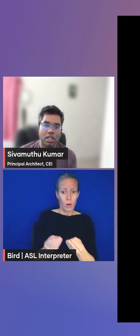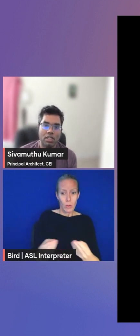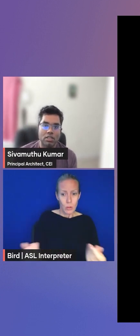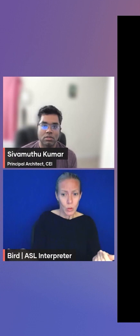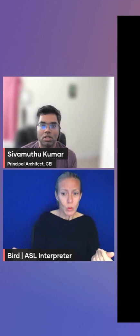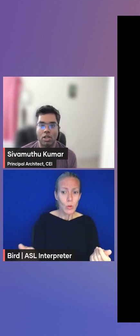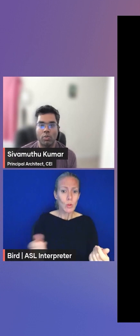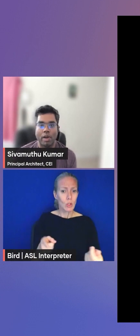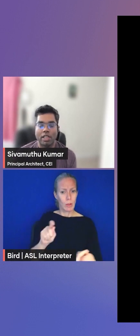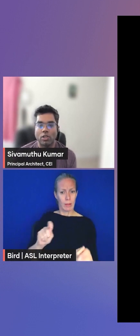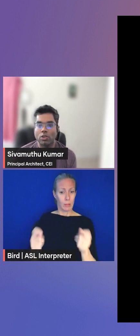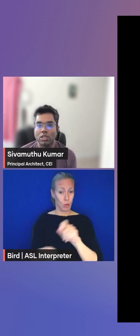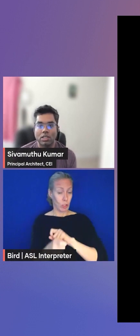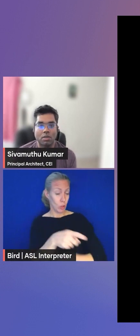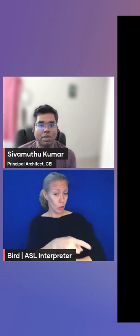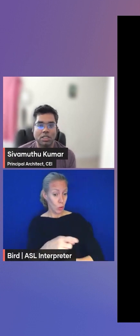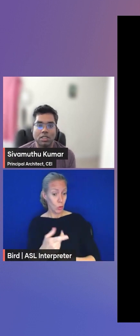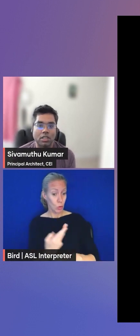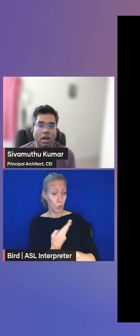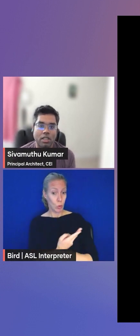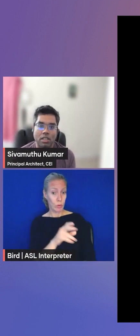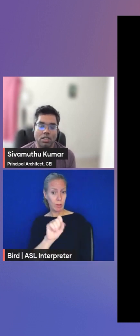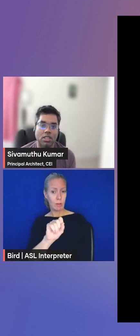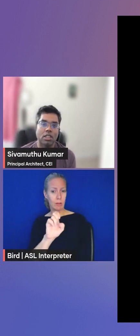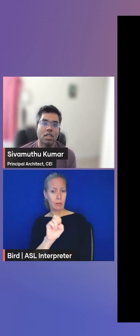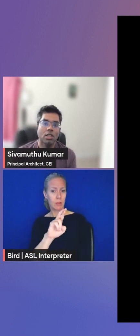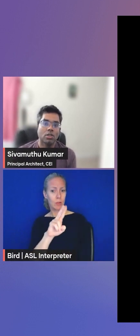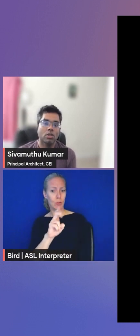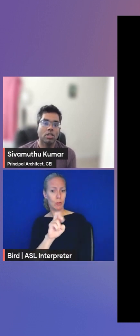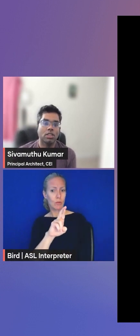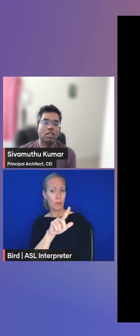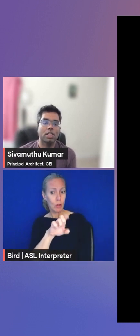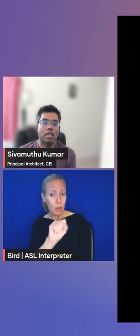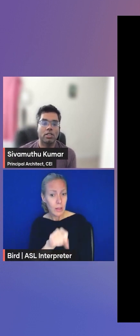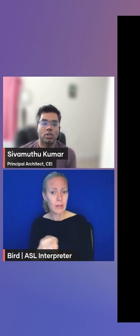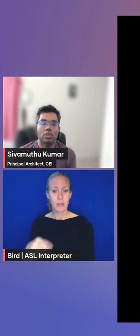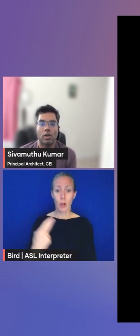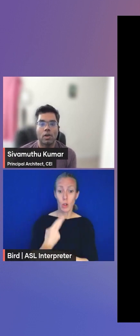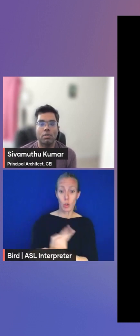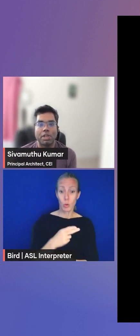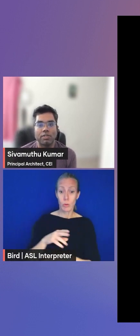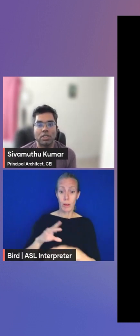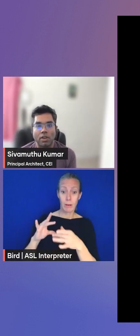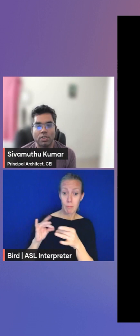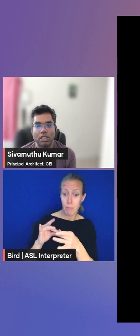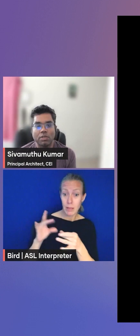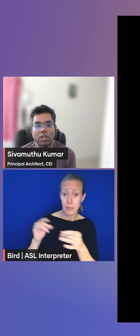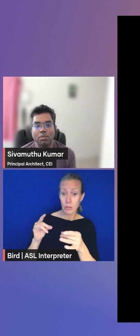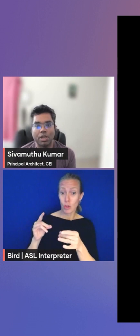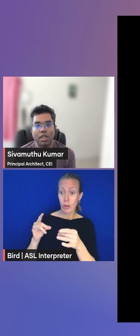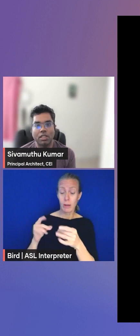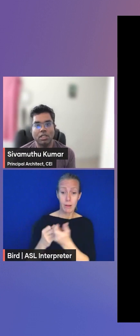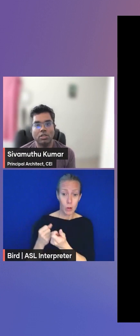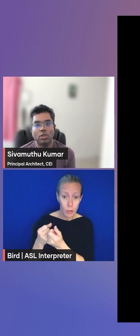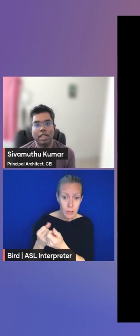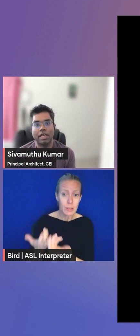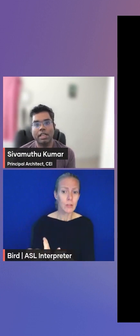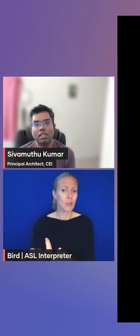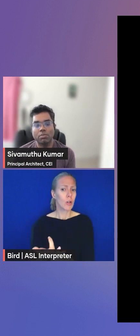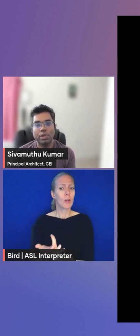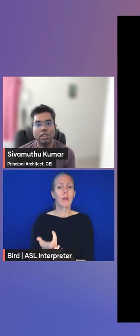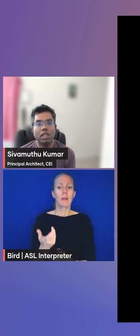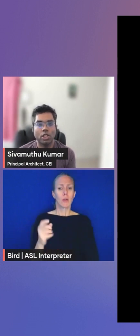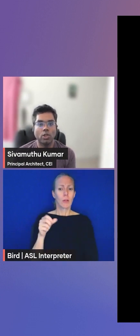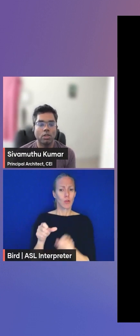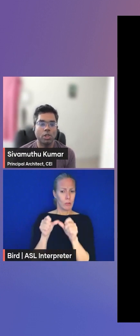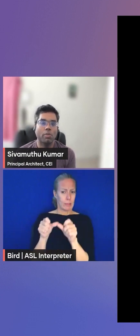a serverless? Are you planning to use like some messaging architecture? So you just like continuously collaborate with software teams on priorities so they